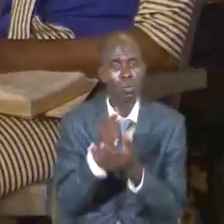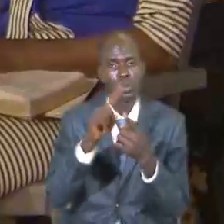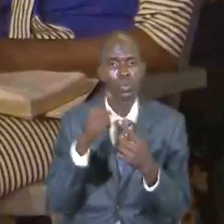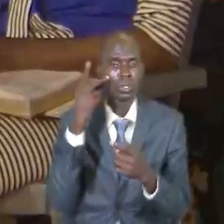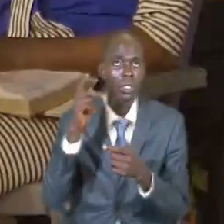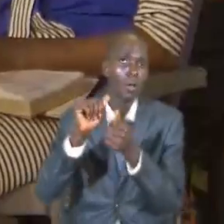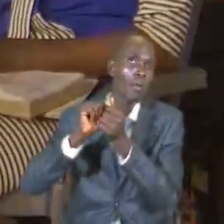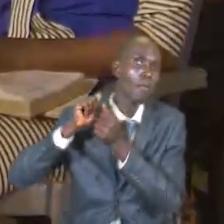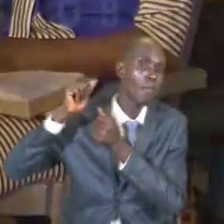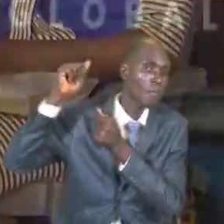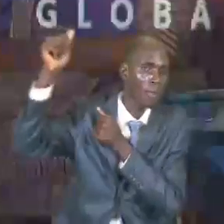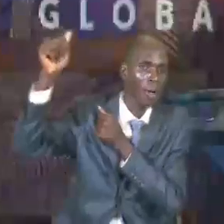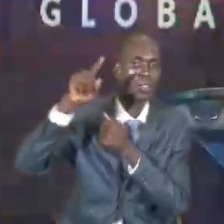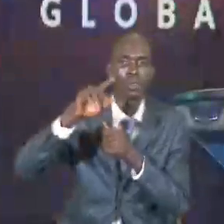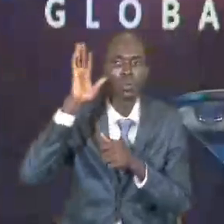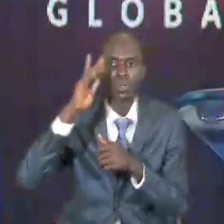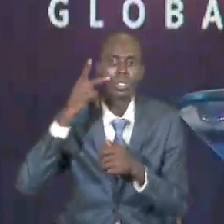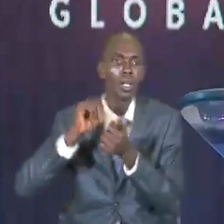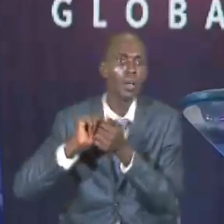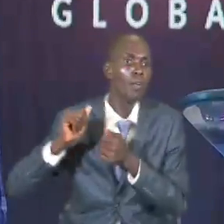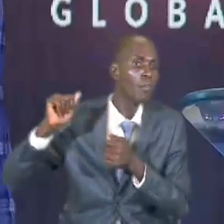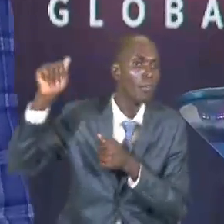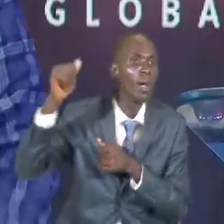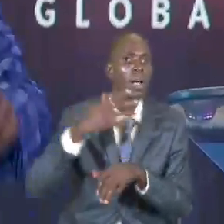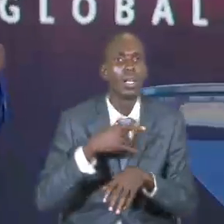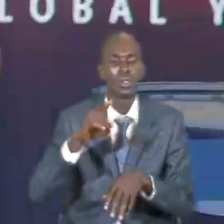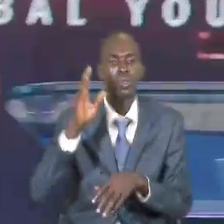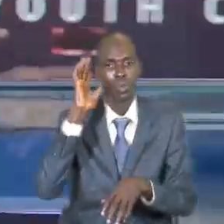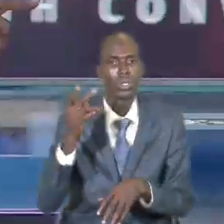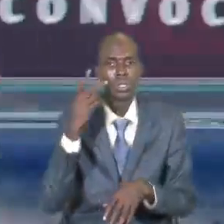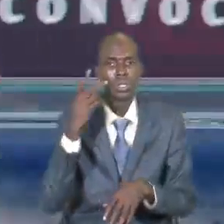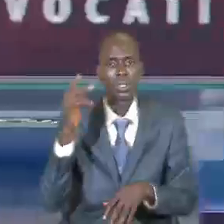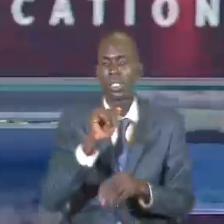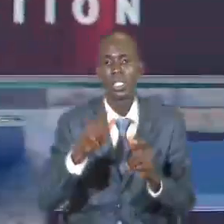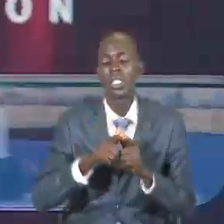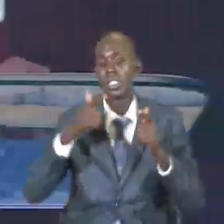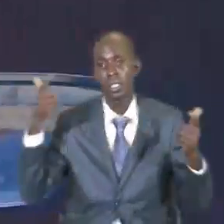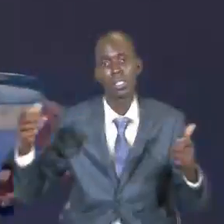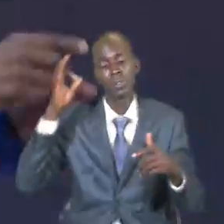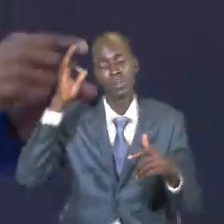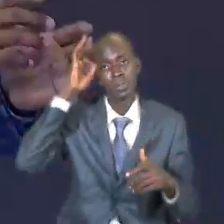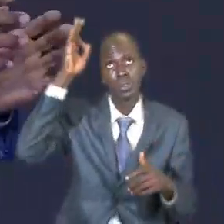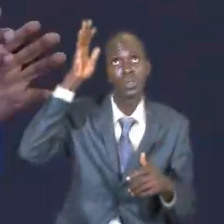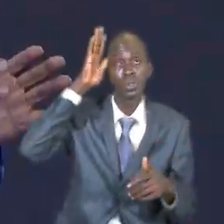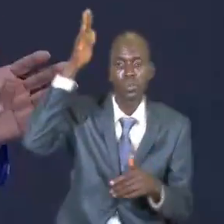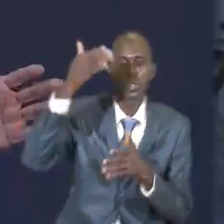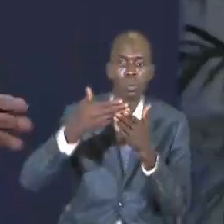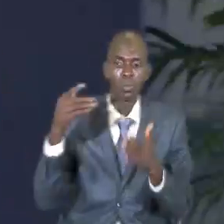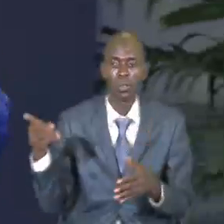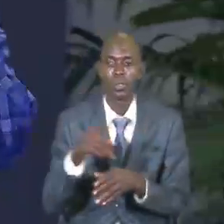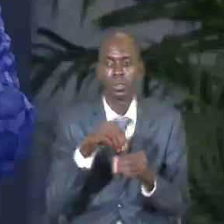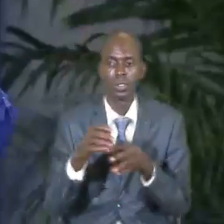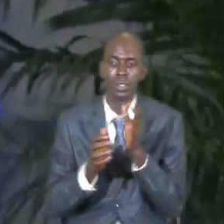far, and you will see a great destiny before you in Jesus' name. Repent ye therefore and be